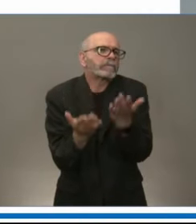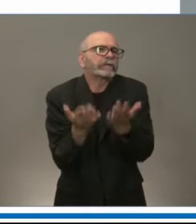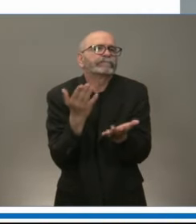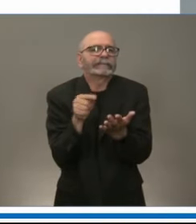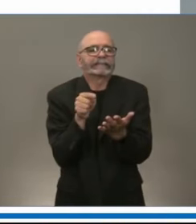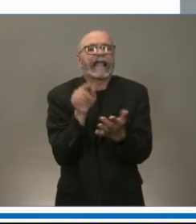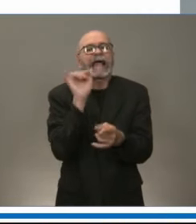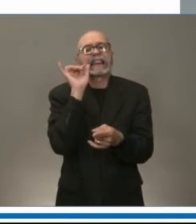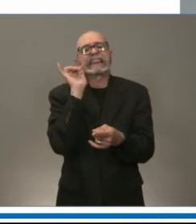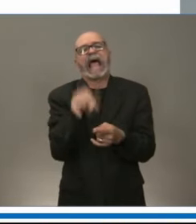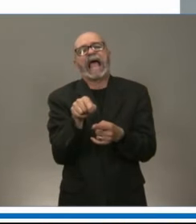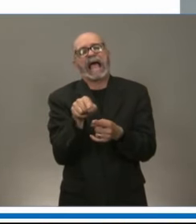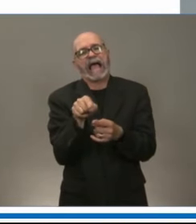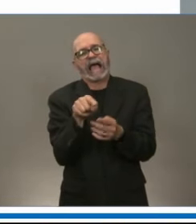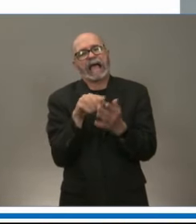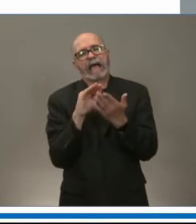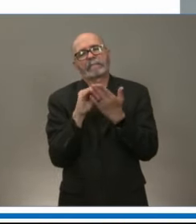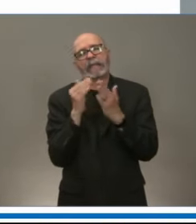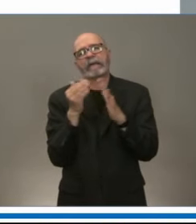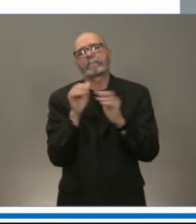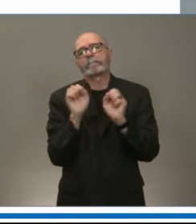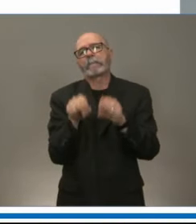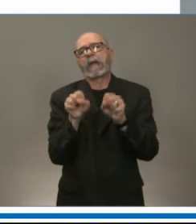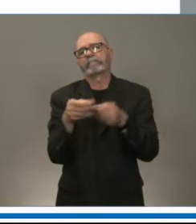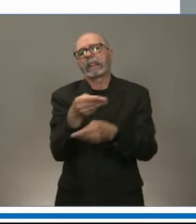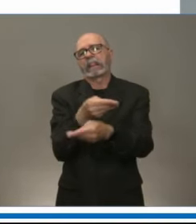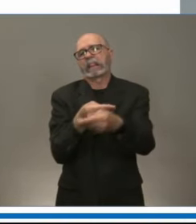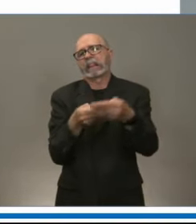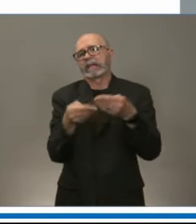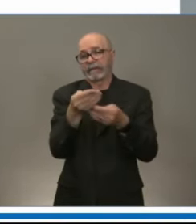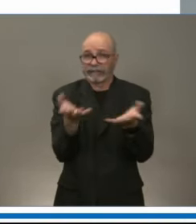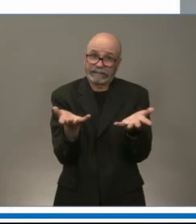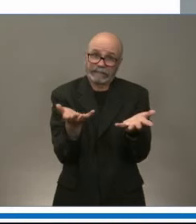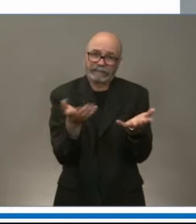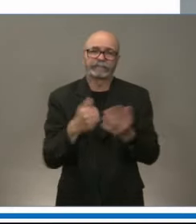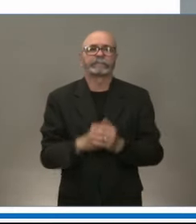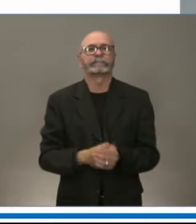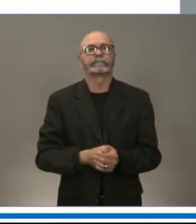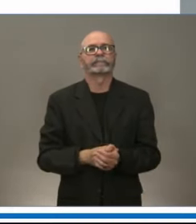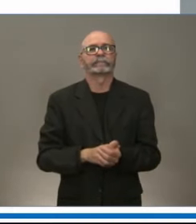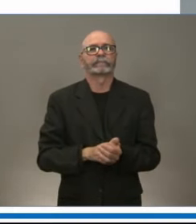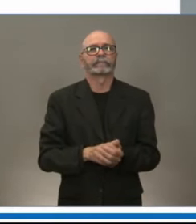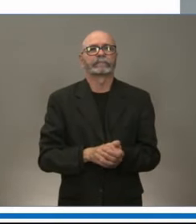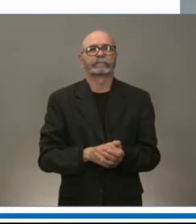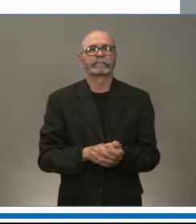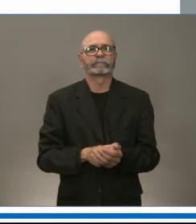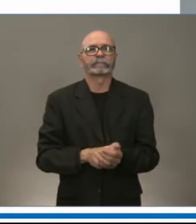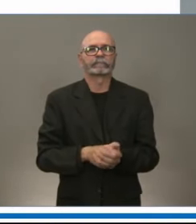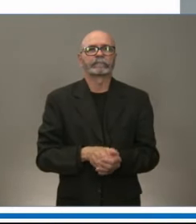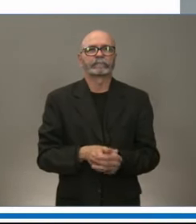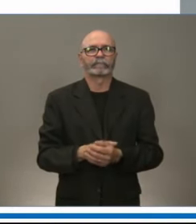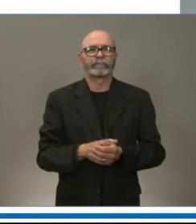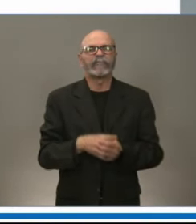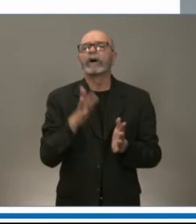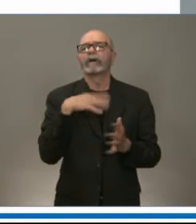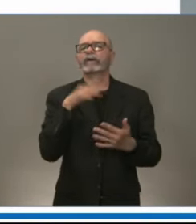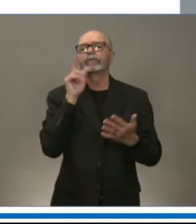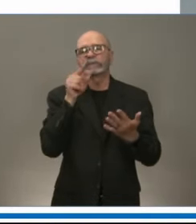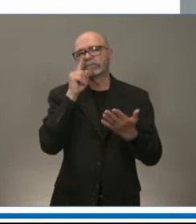in communities. We're also looking at what we're hearing from communities as well, and we're looking at those kind of things.